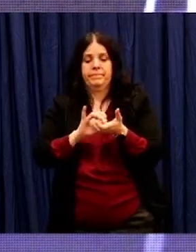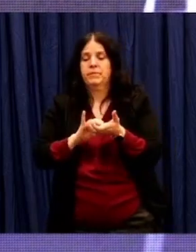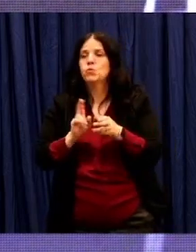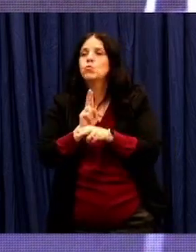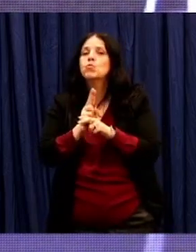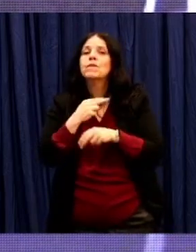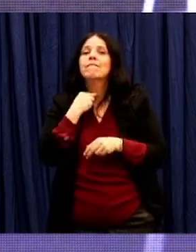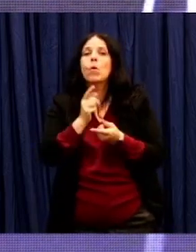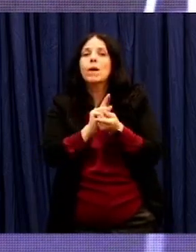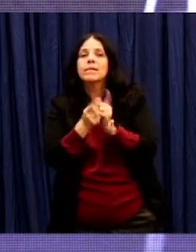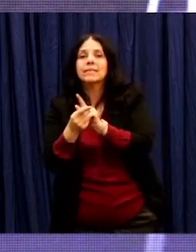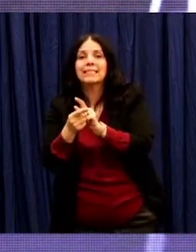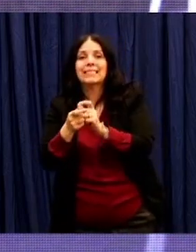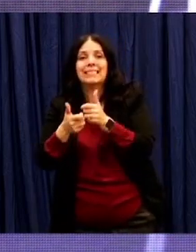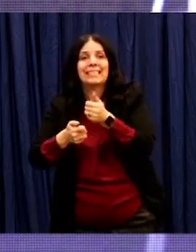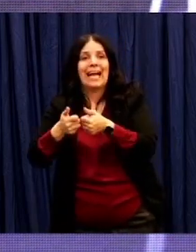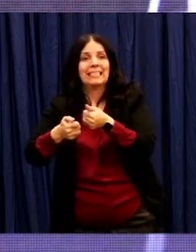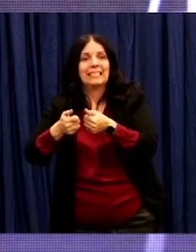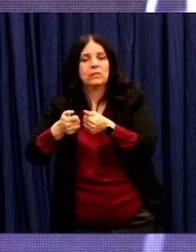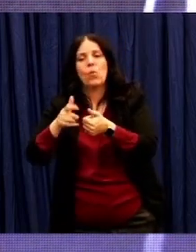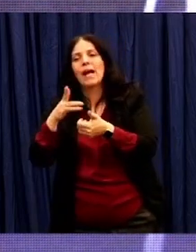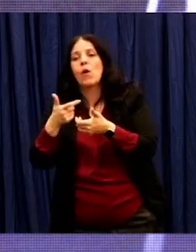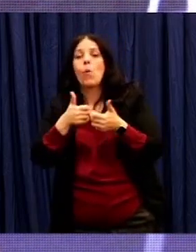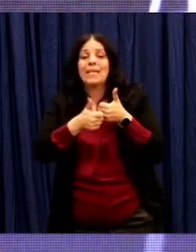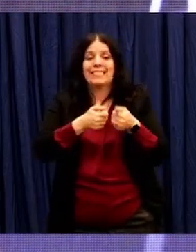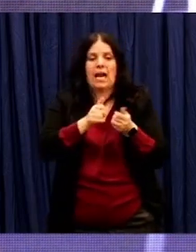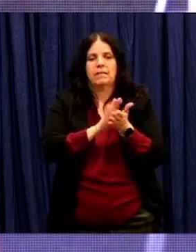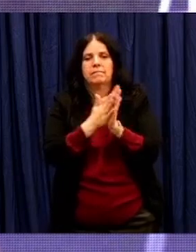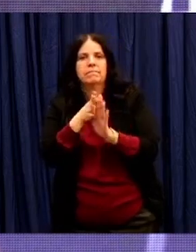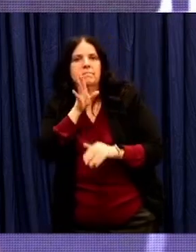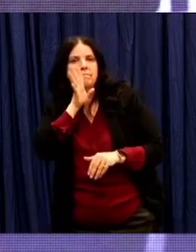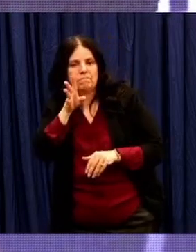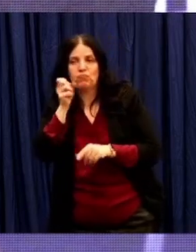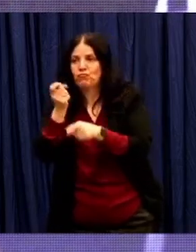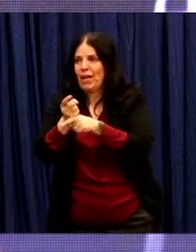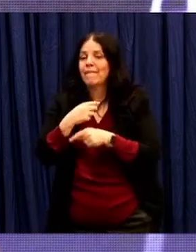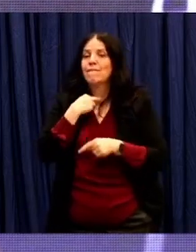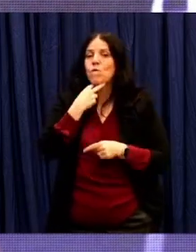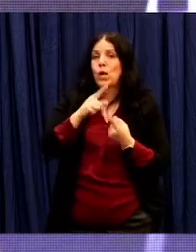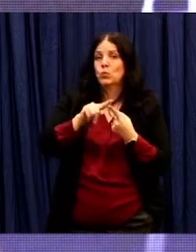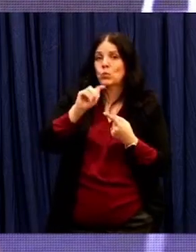voice? Yes, absolutely. Voice to text or text to voice.